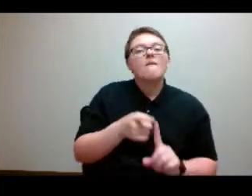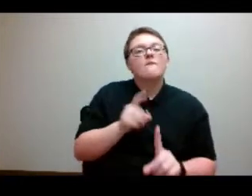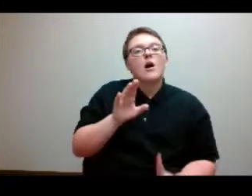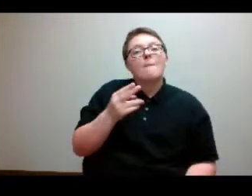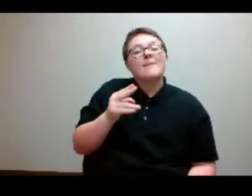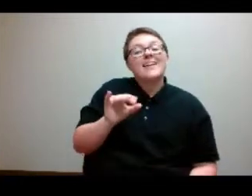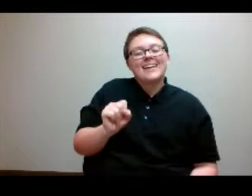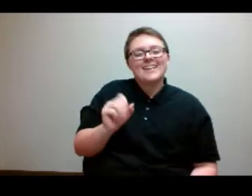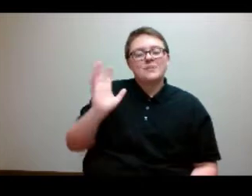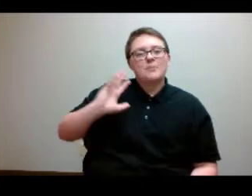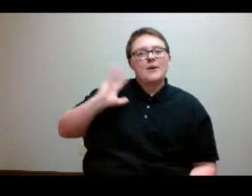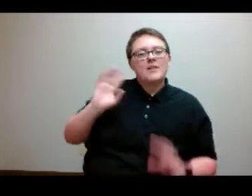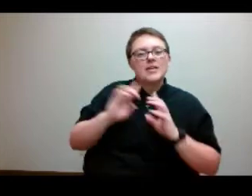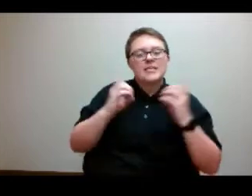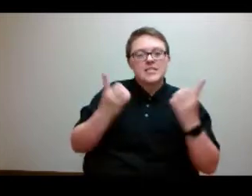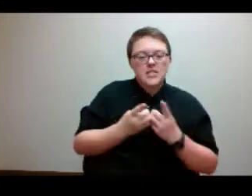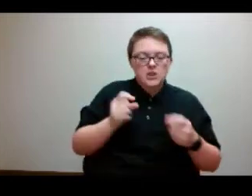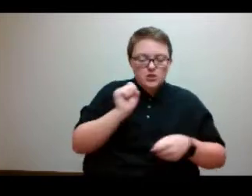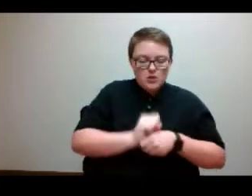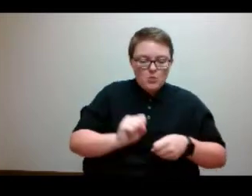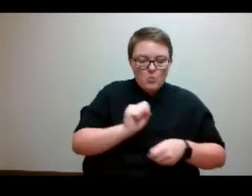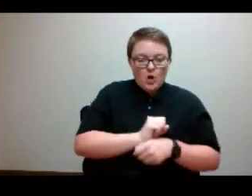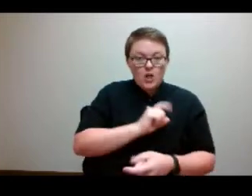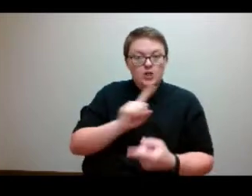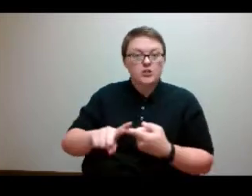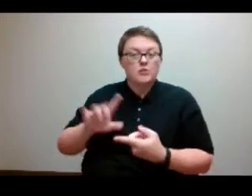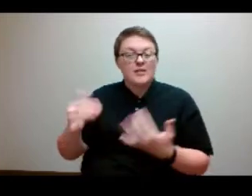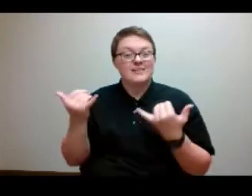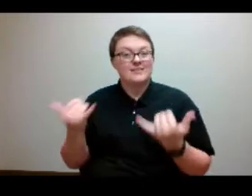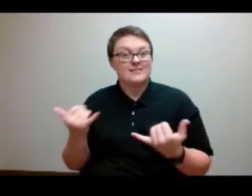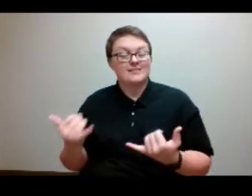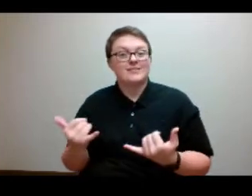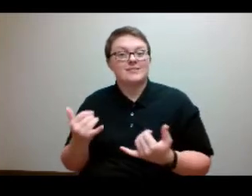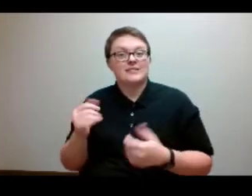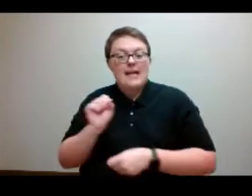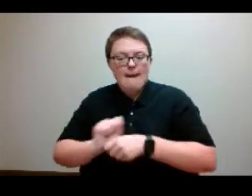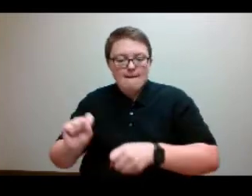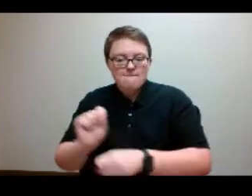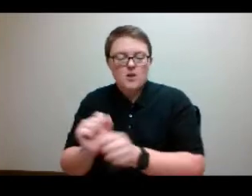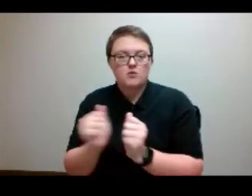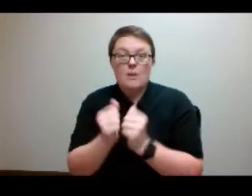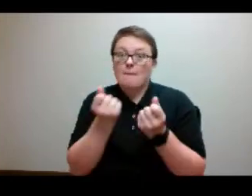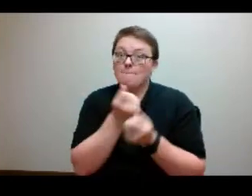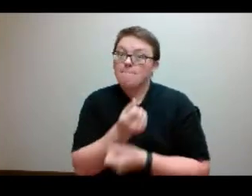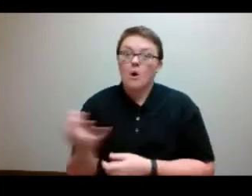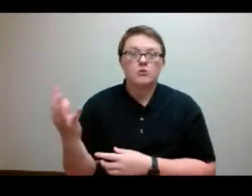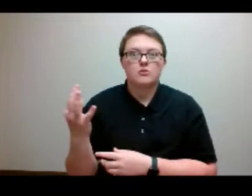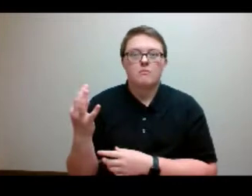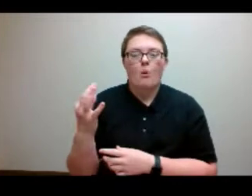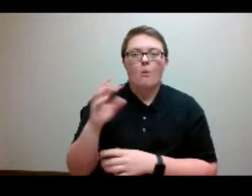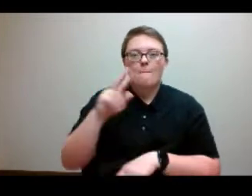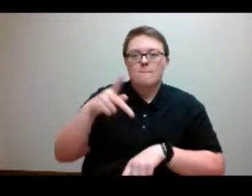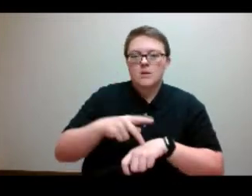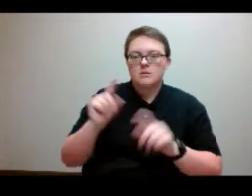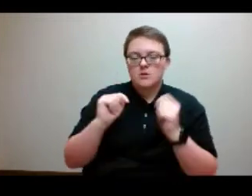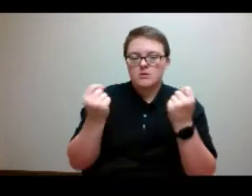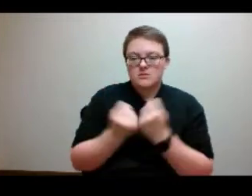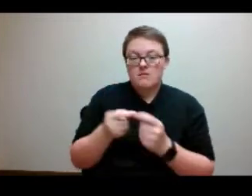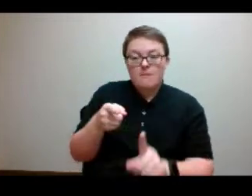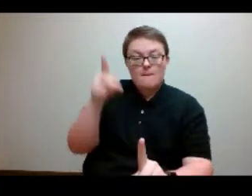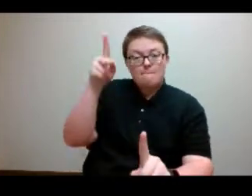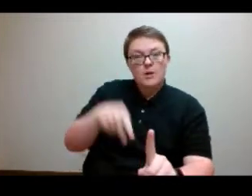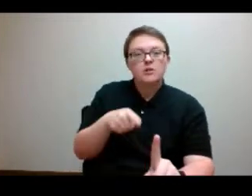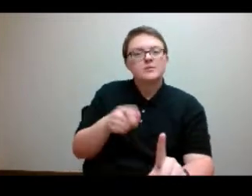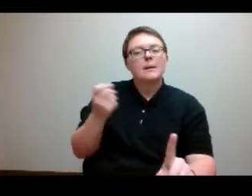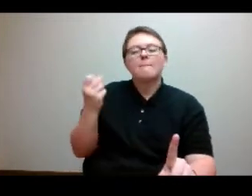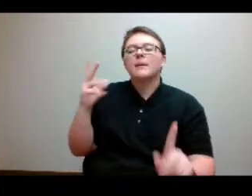with retention to his current efforts with multiple principal teams, this person is known and respected for